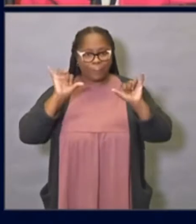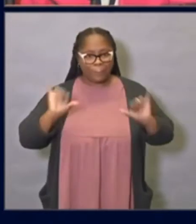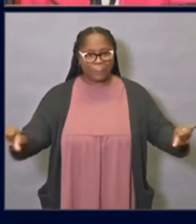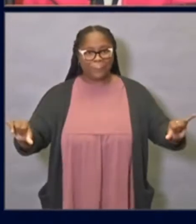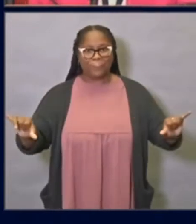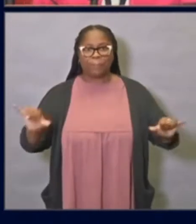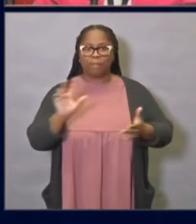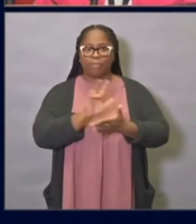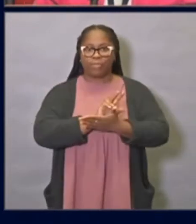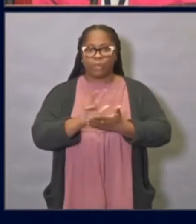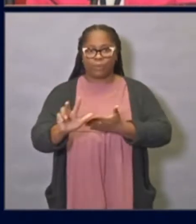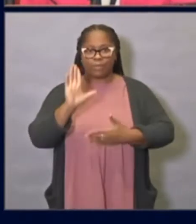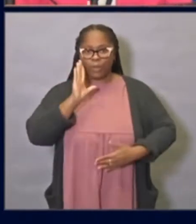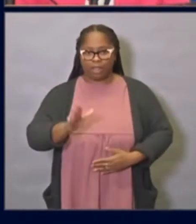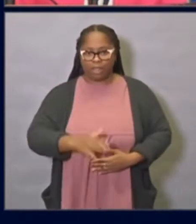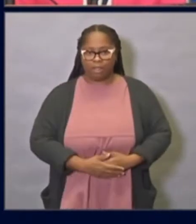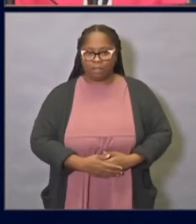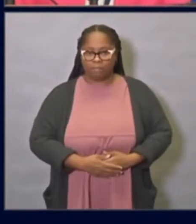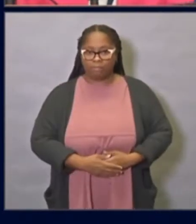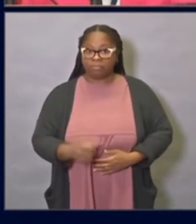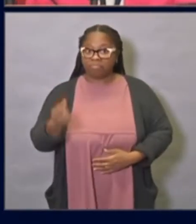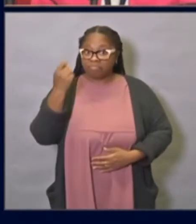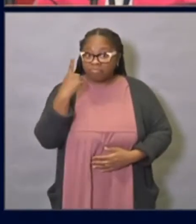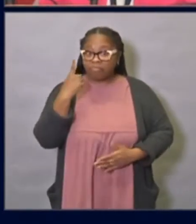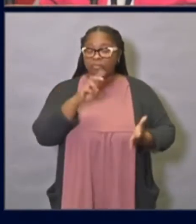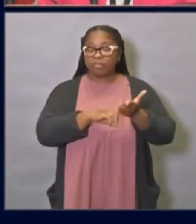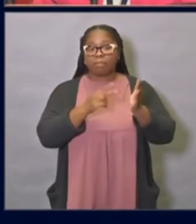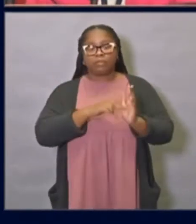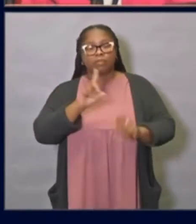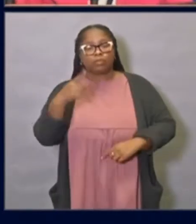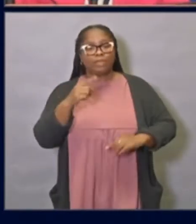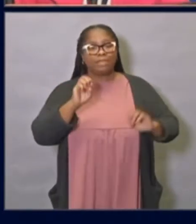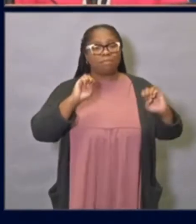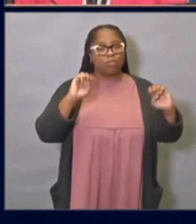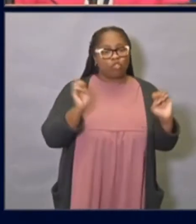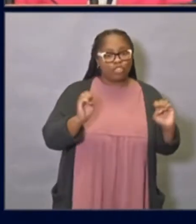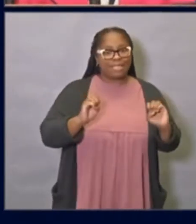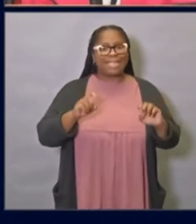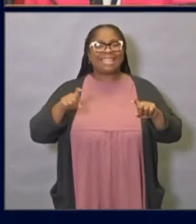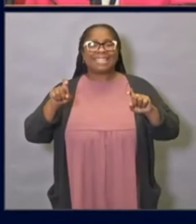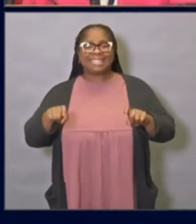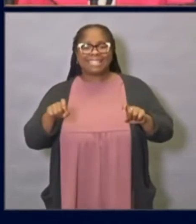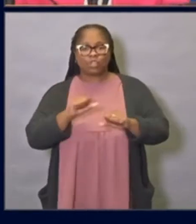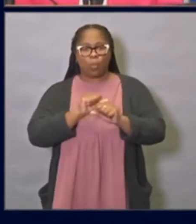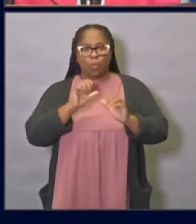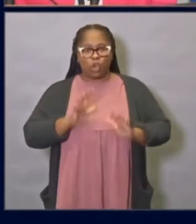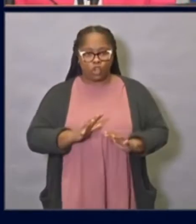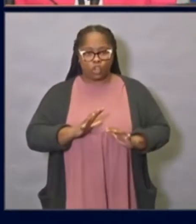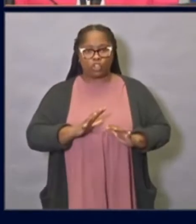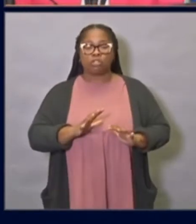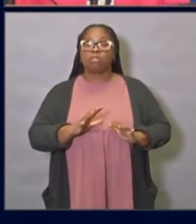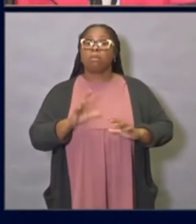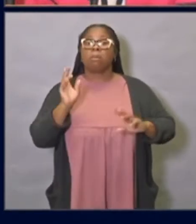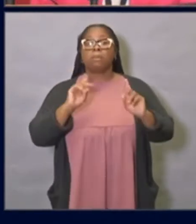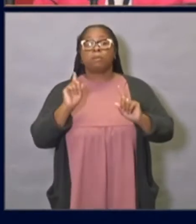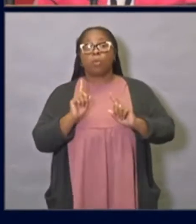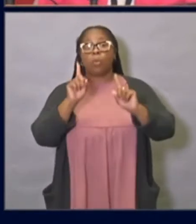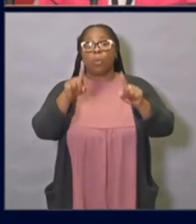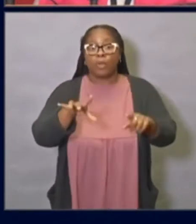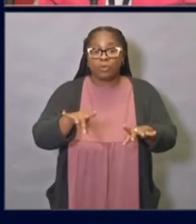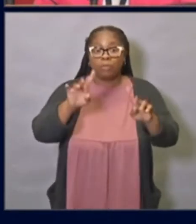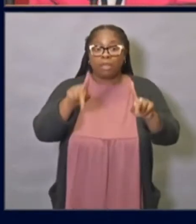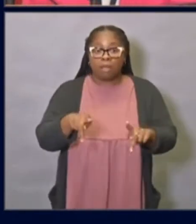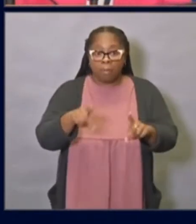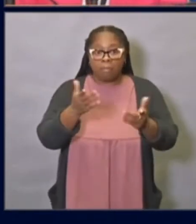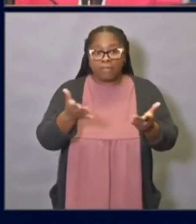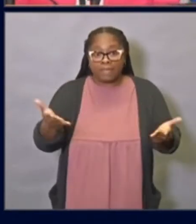weeks. The order would only allow essential and emergency workers and those securing essential services to